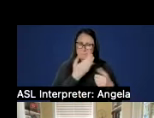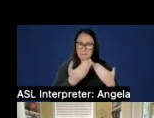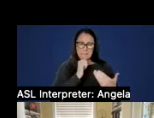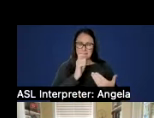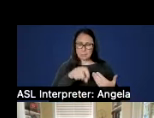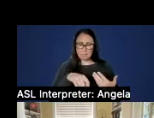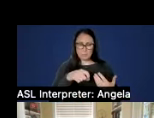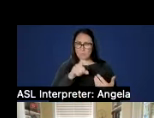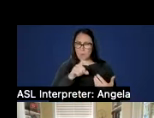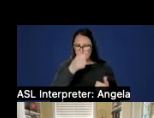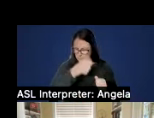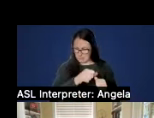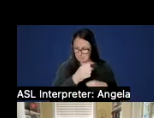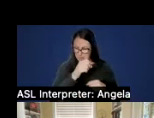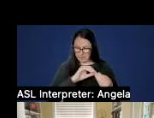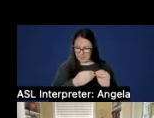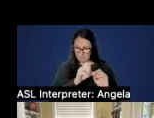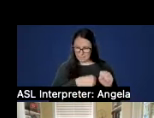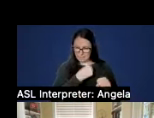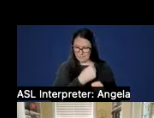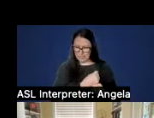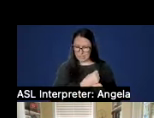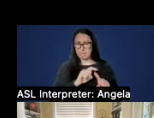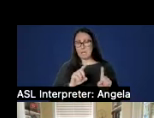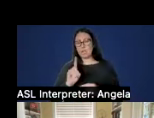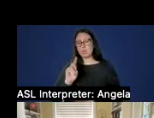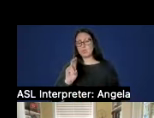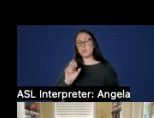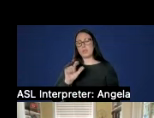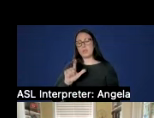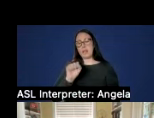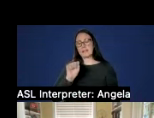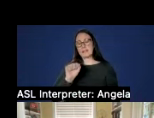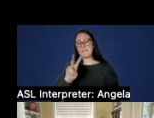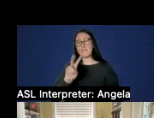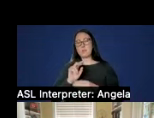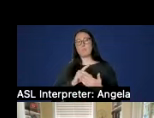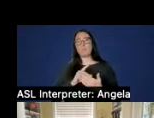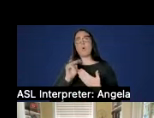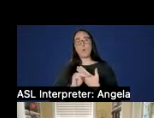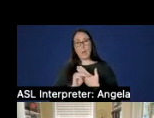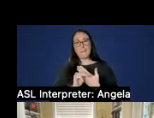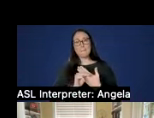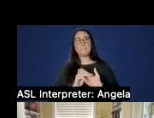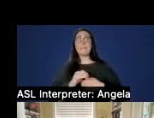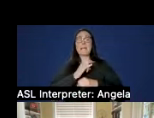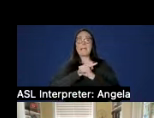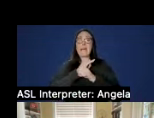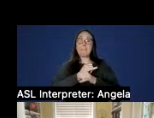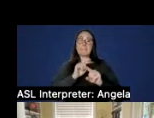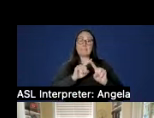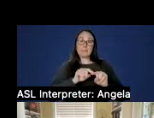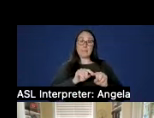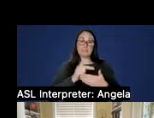years. Been in a dual DVSA program, been in campus-based advocacy programs,